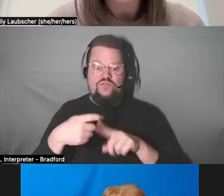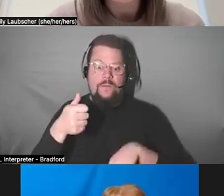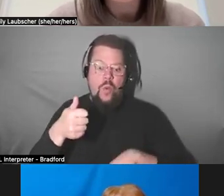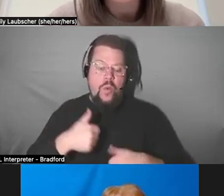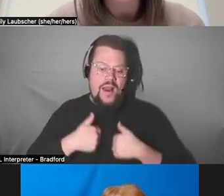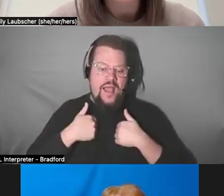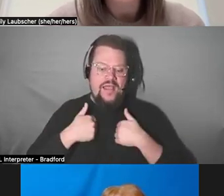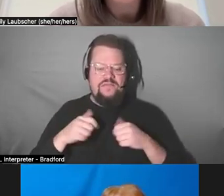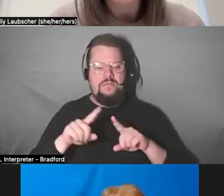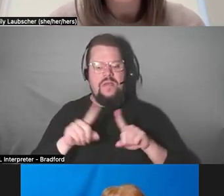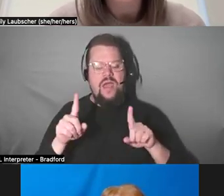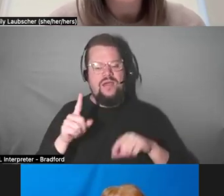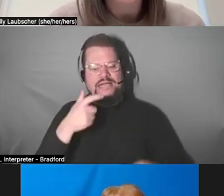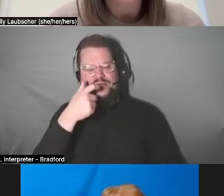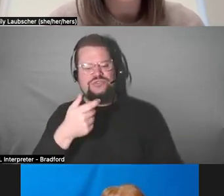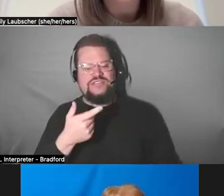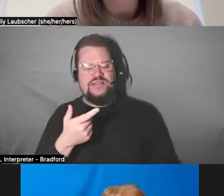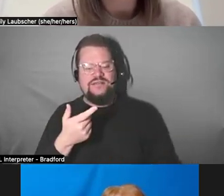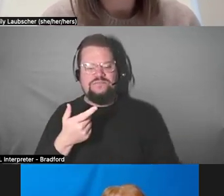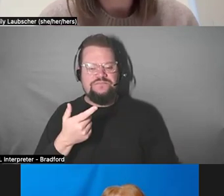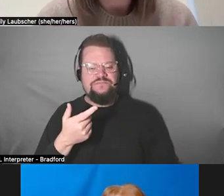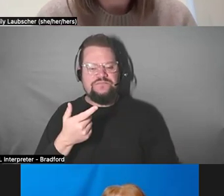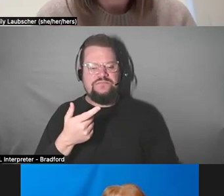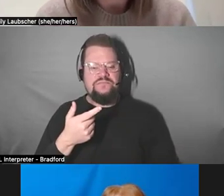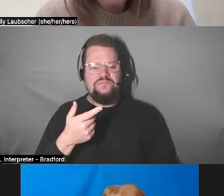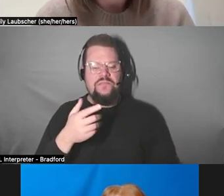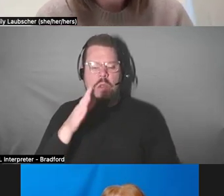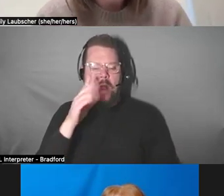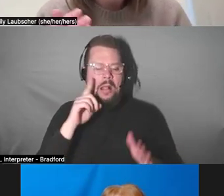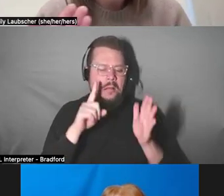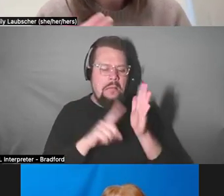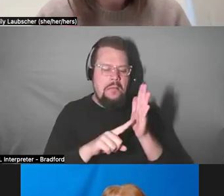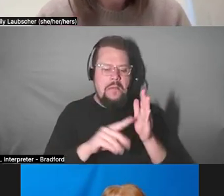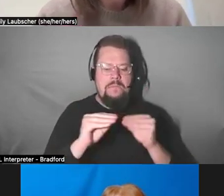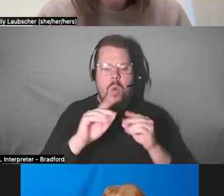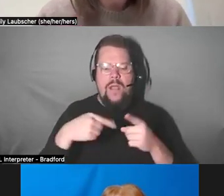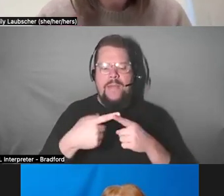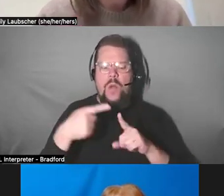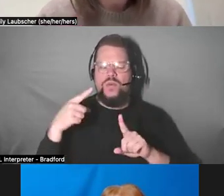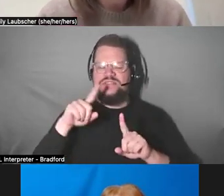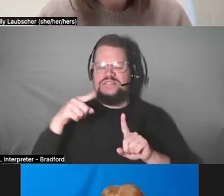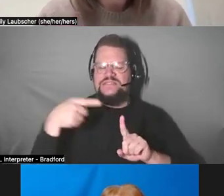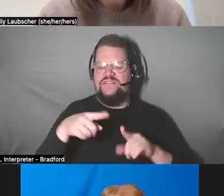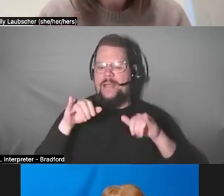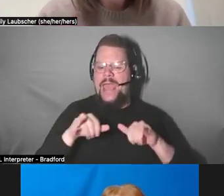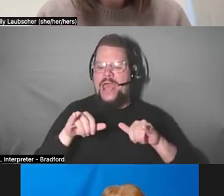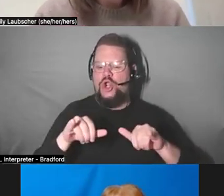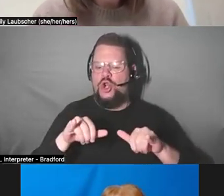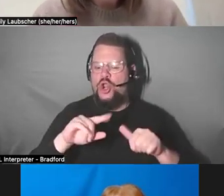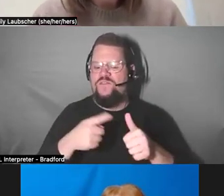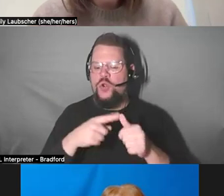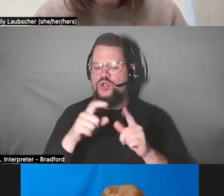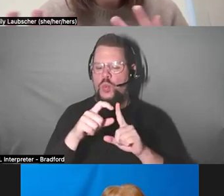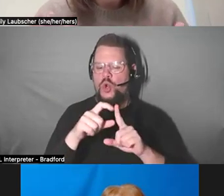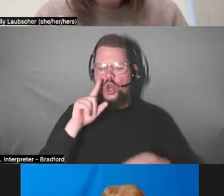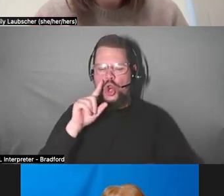lives, but it will be interesting. We're going to look a little bit more at some specific patterns of what first words look like. And